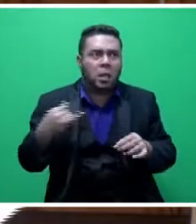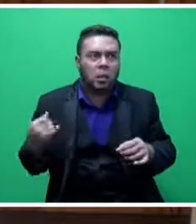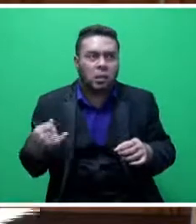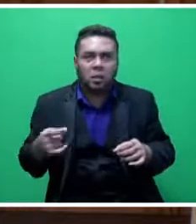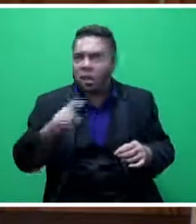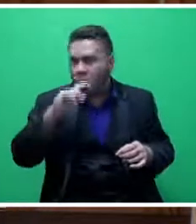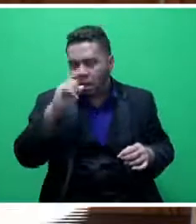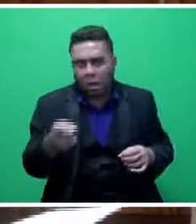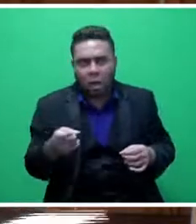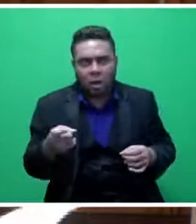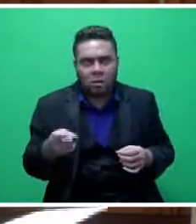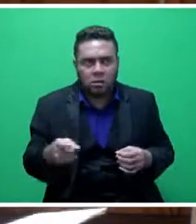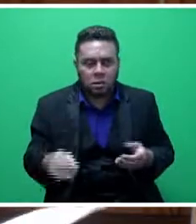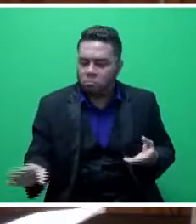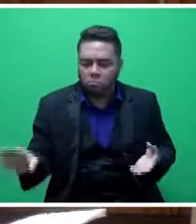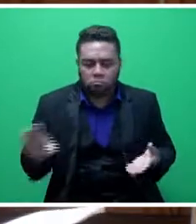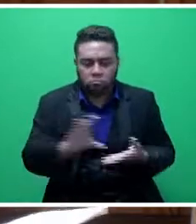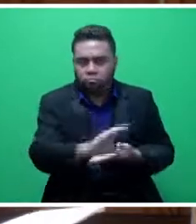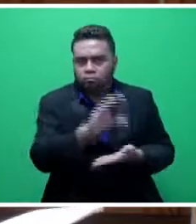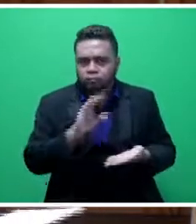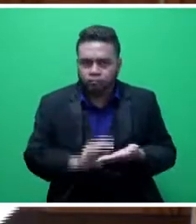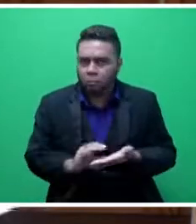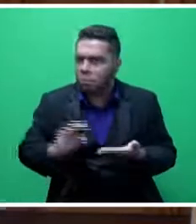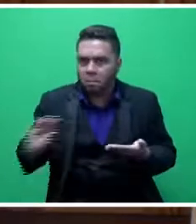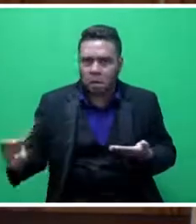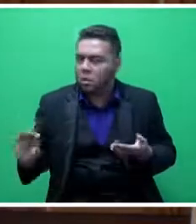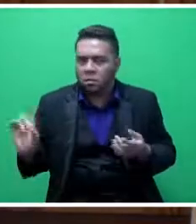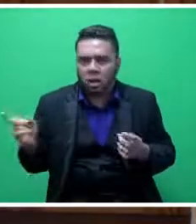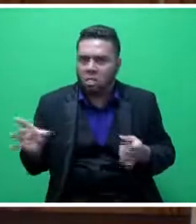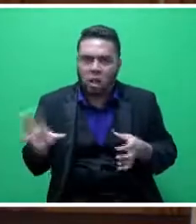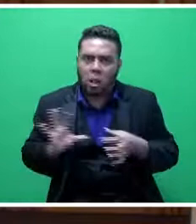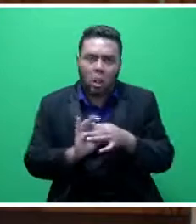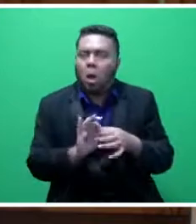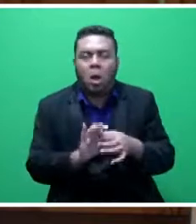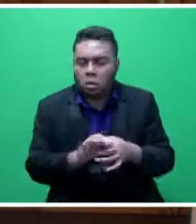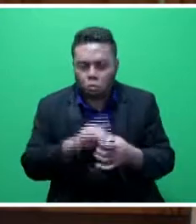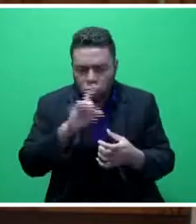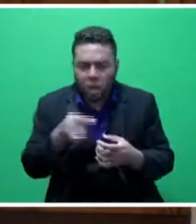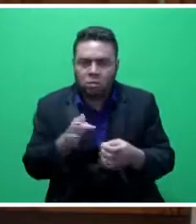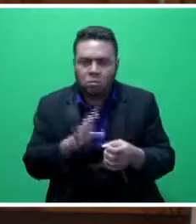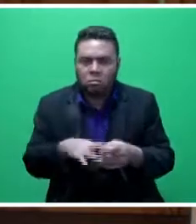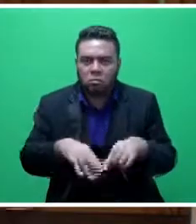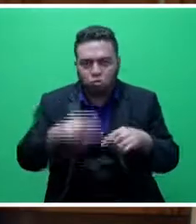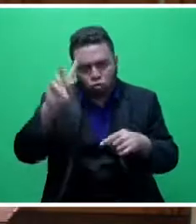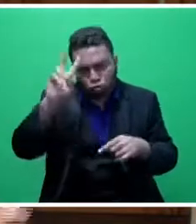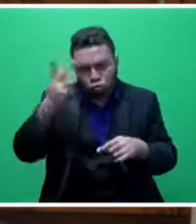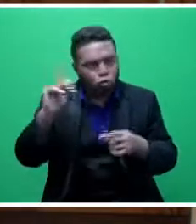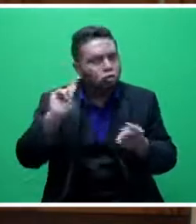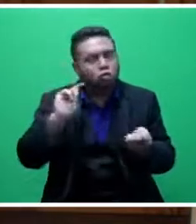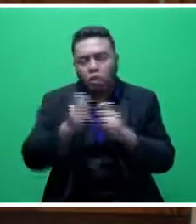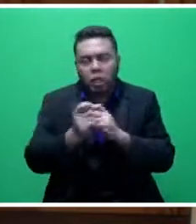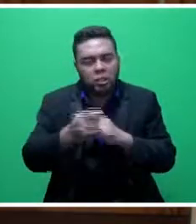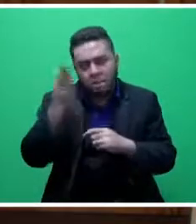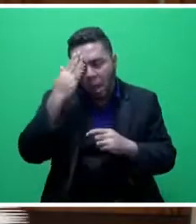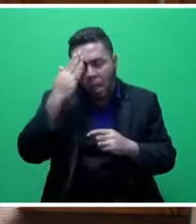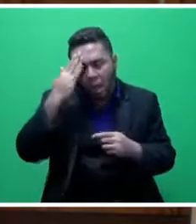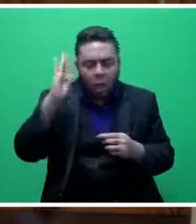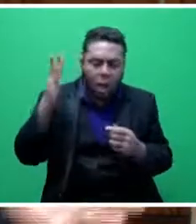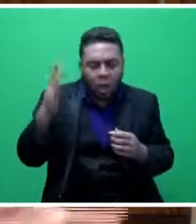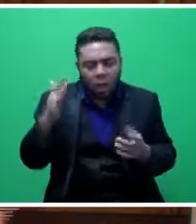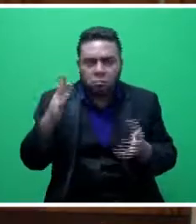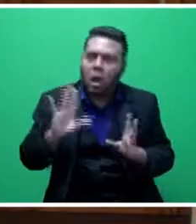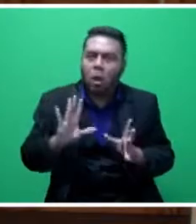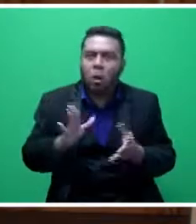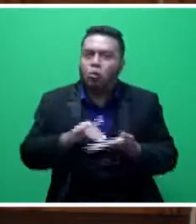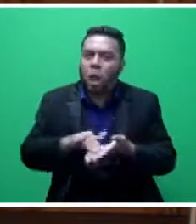They can't get a lump sum payment. So they're locked into that. Assuming they may want some additional amount of money, maybe they want to